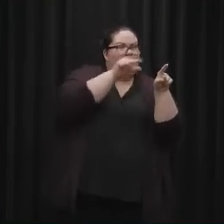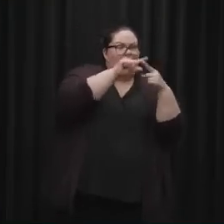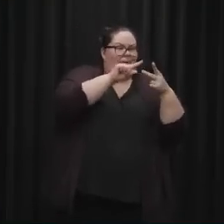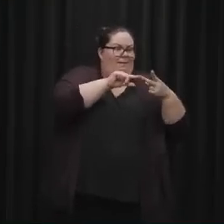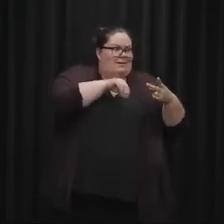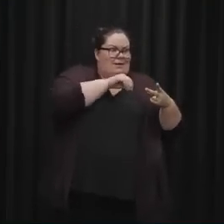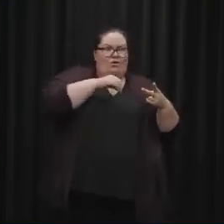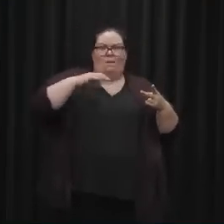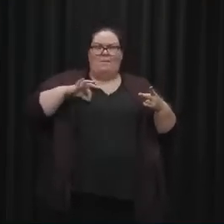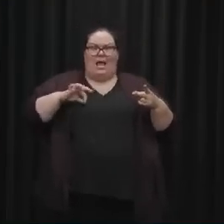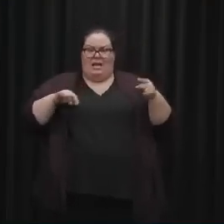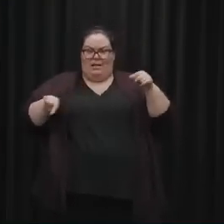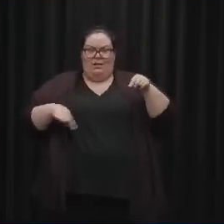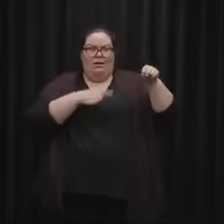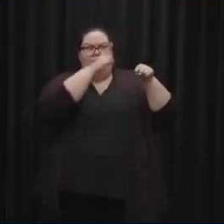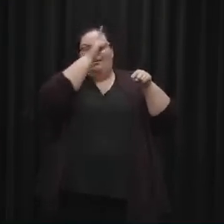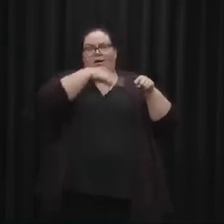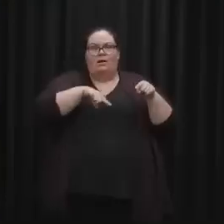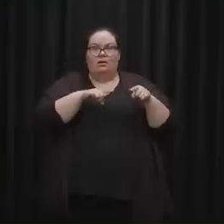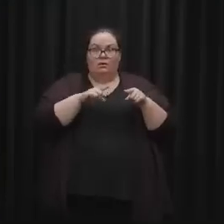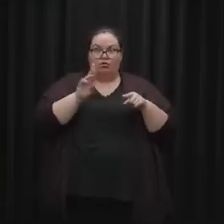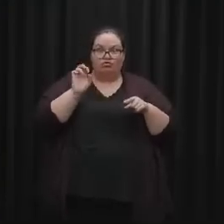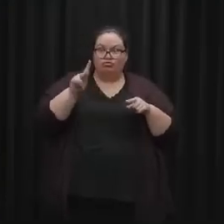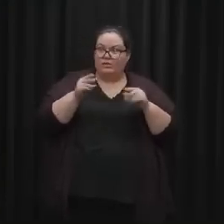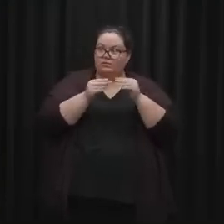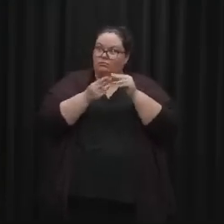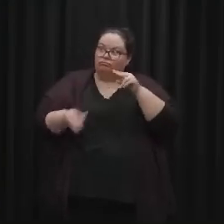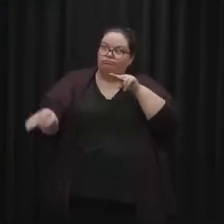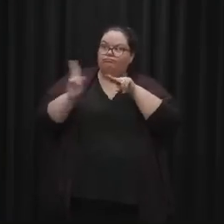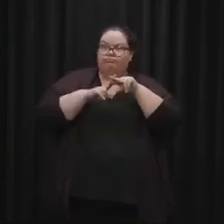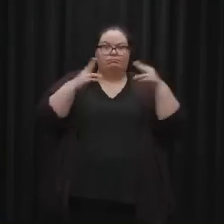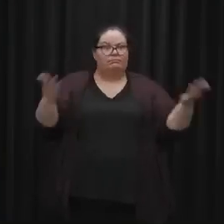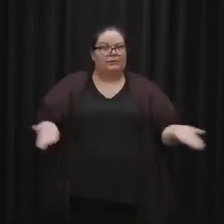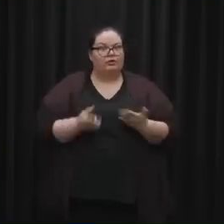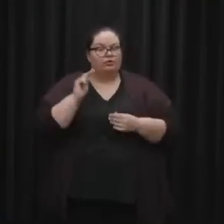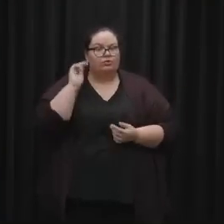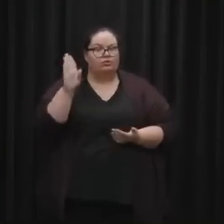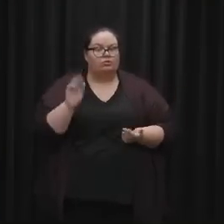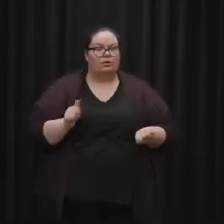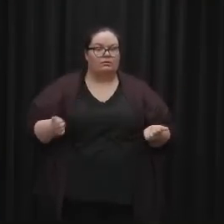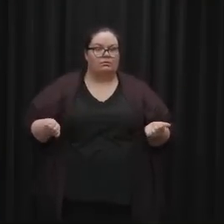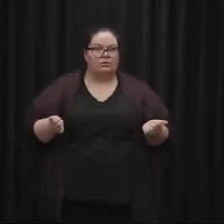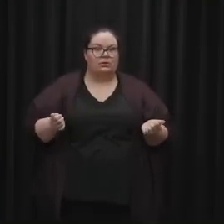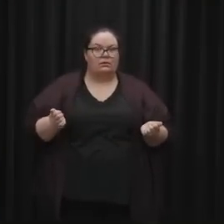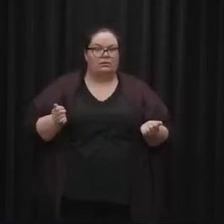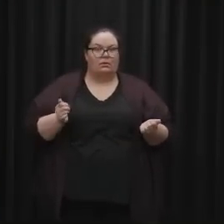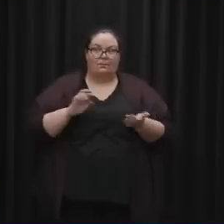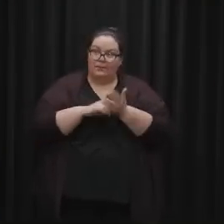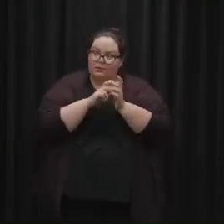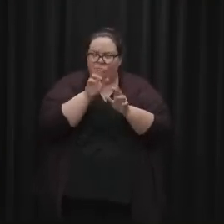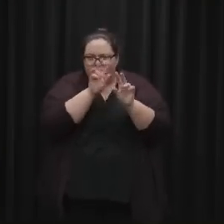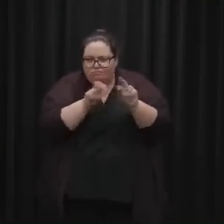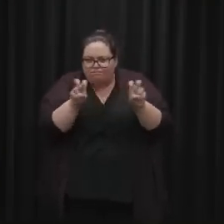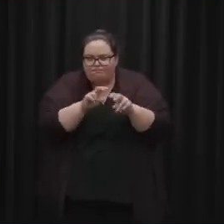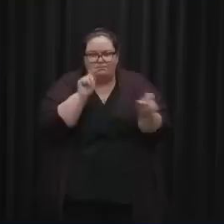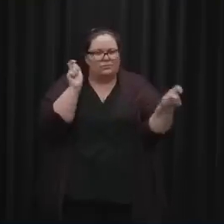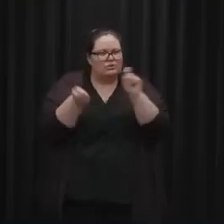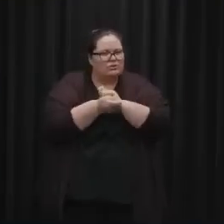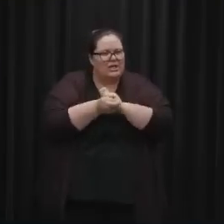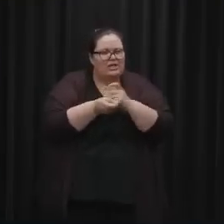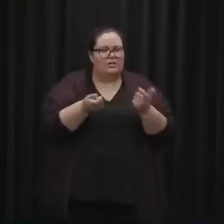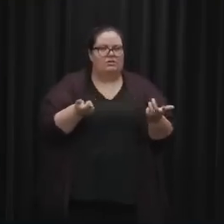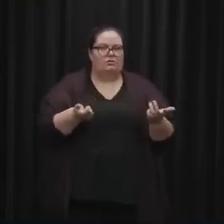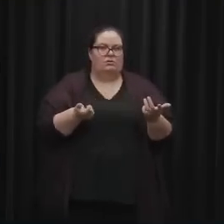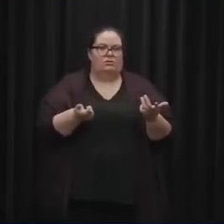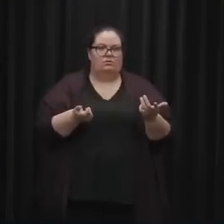we are now seeing, what is the risk of the movement across the border that would enhance a change to what we're doing? Because